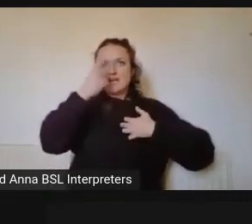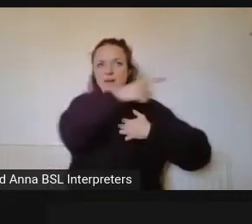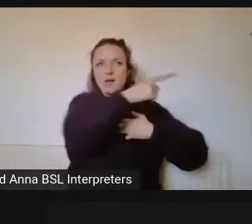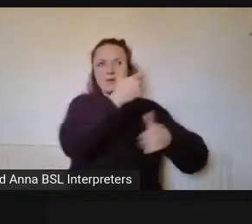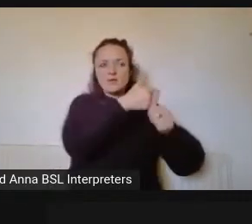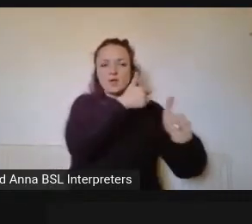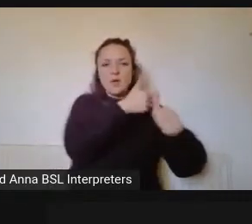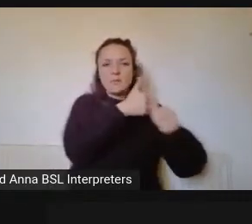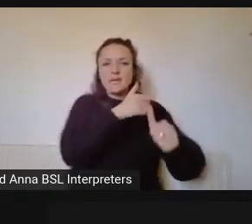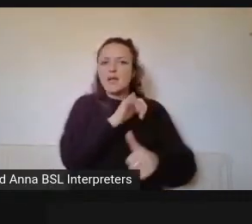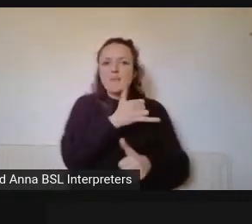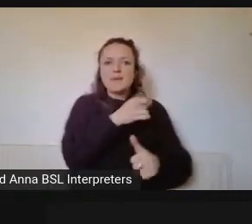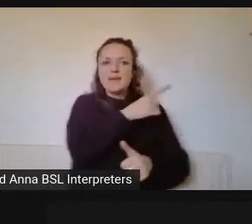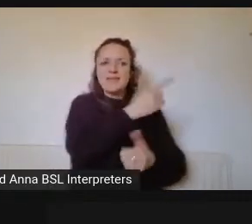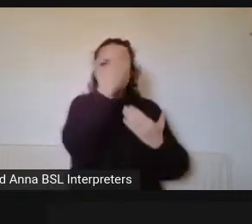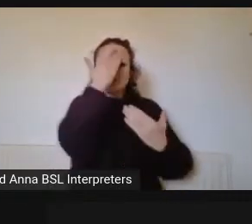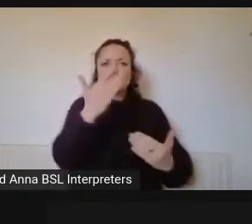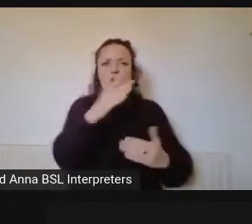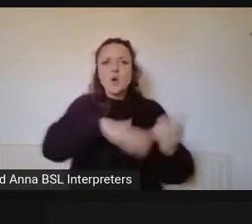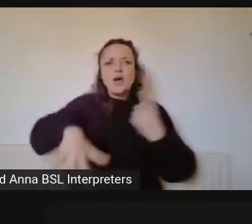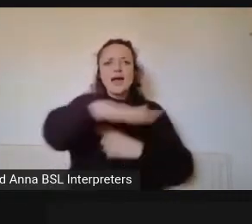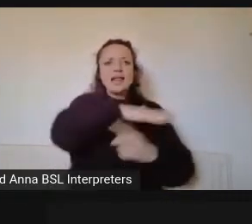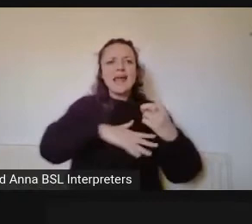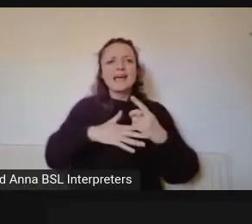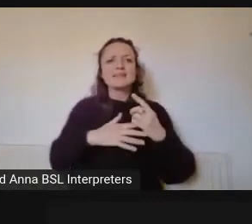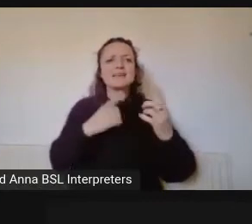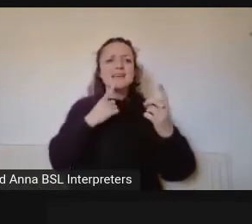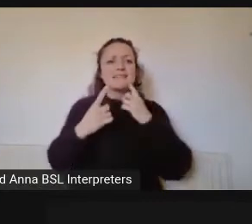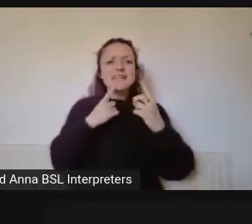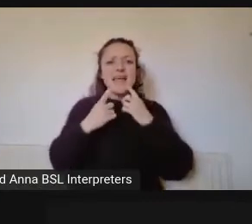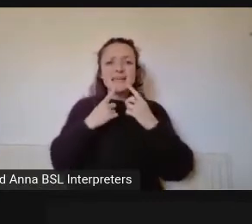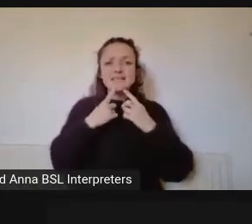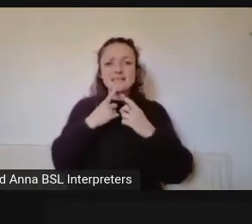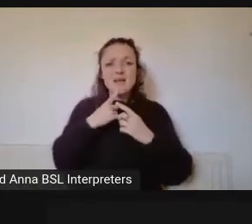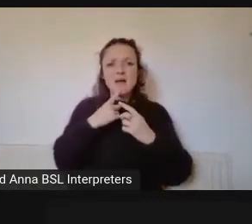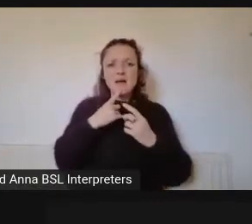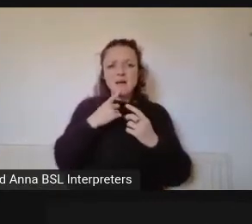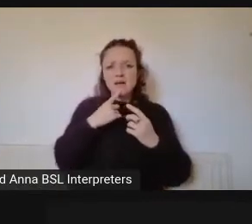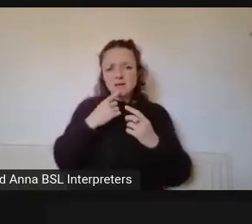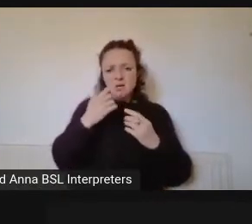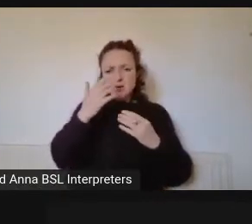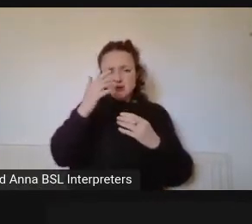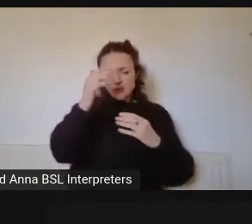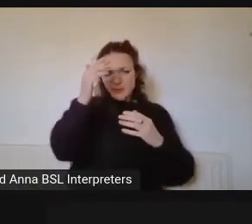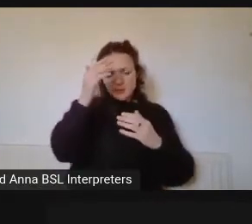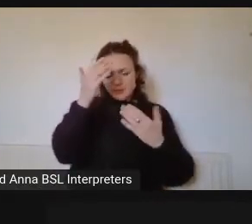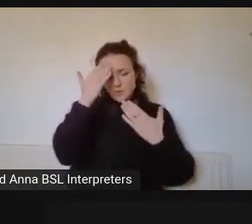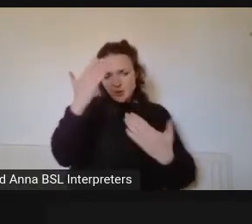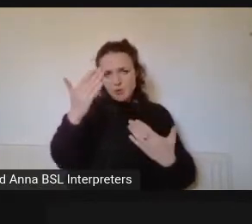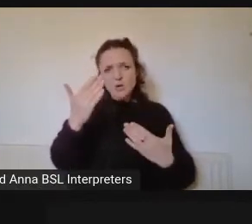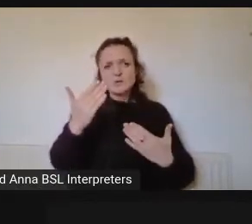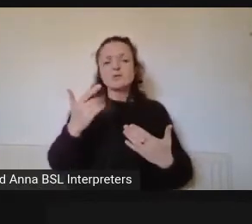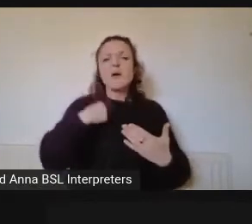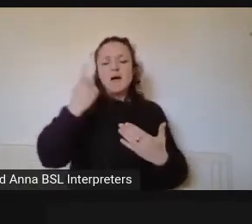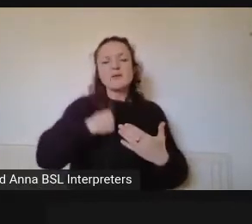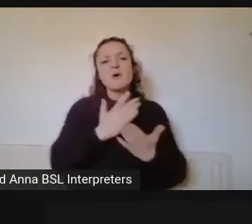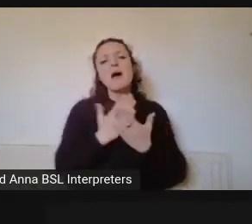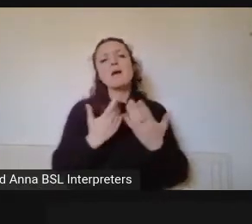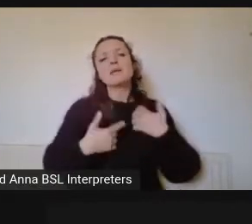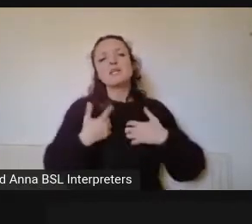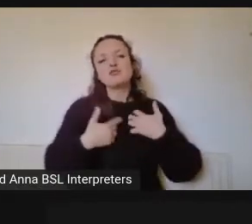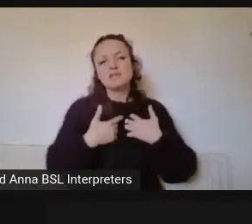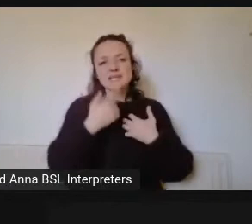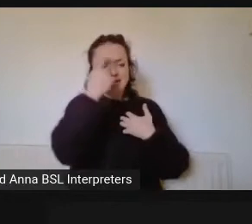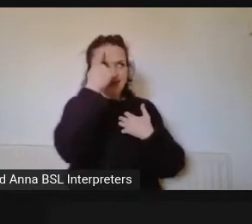the lands that they own at a certain point. But anyway, that was just my chain of